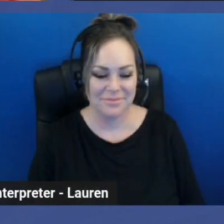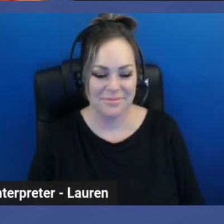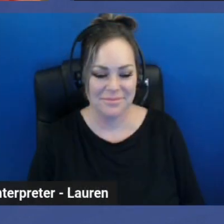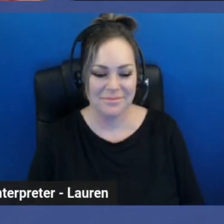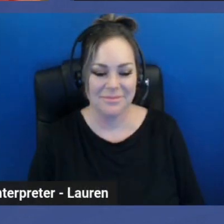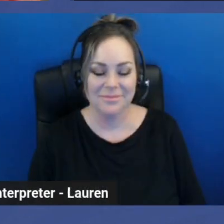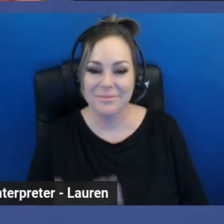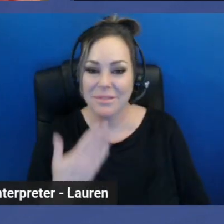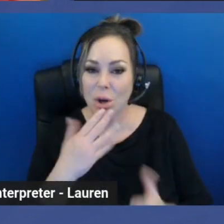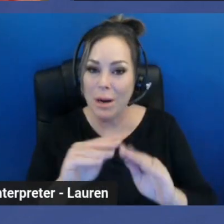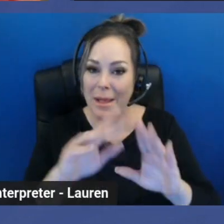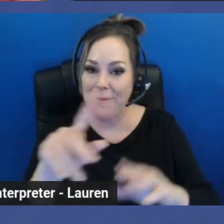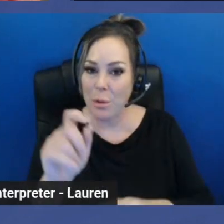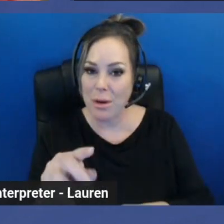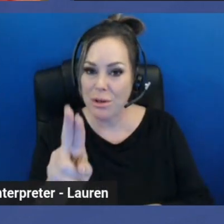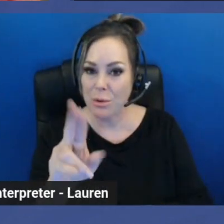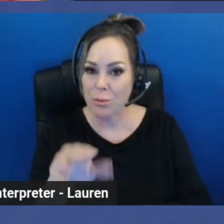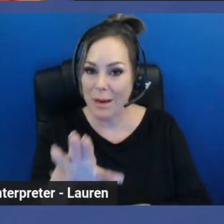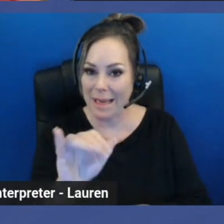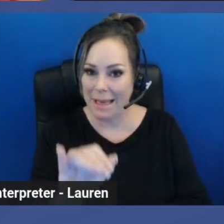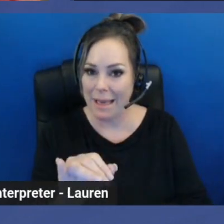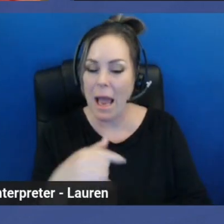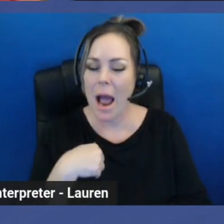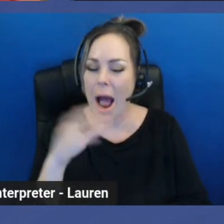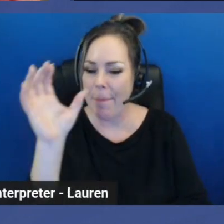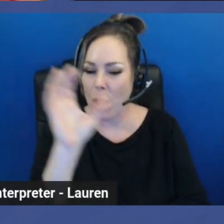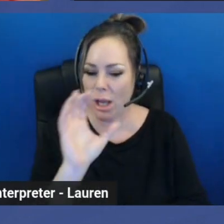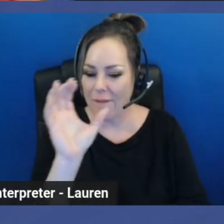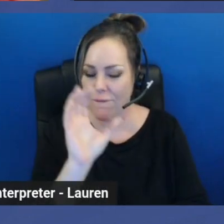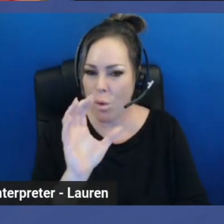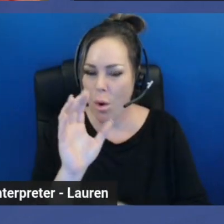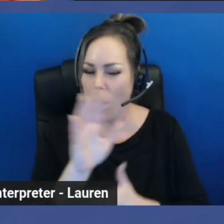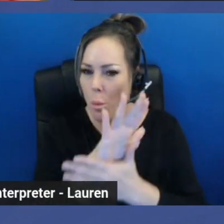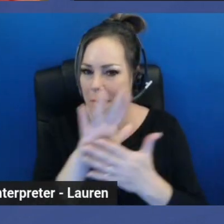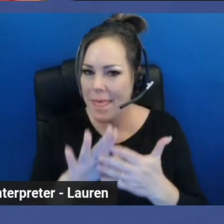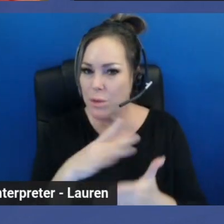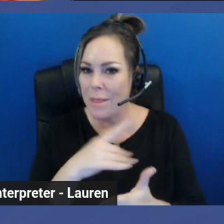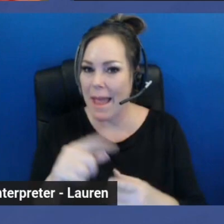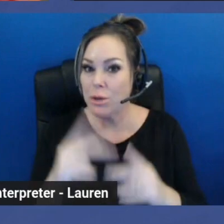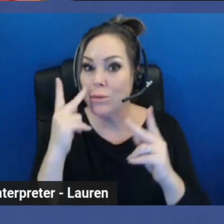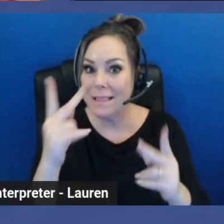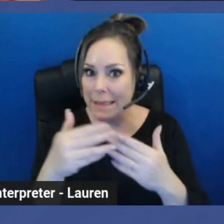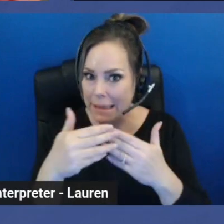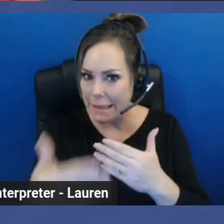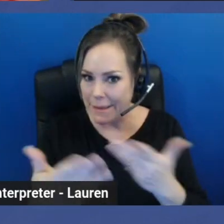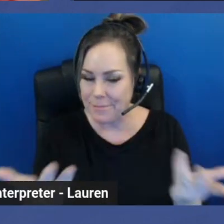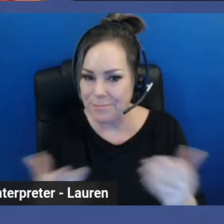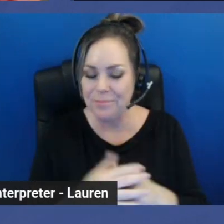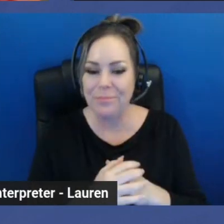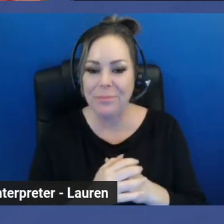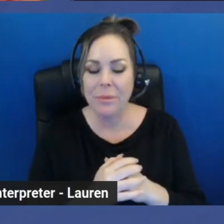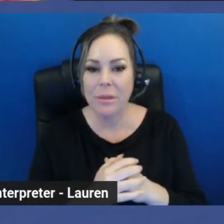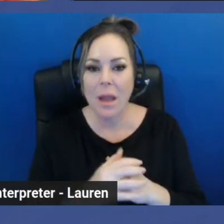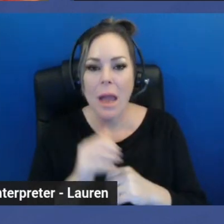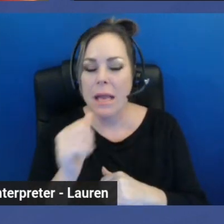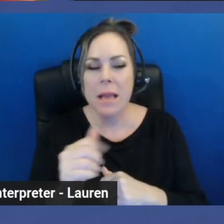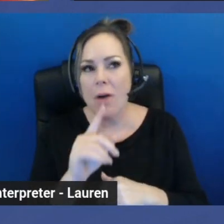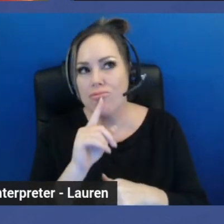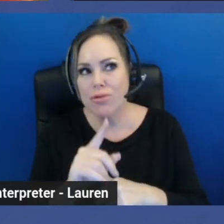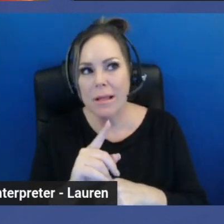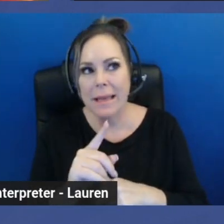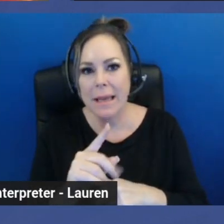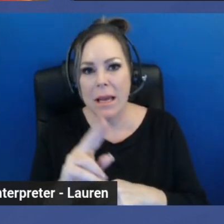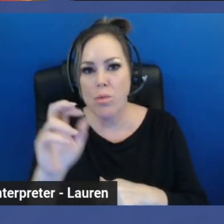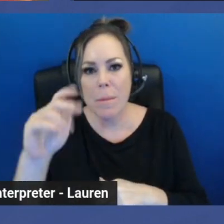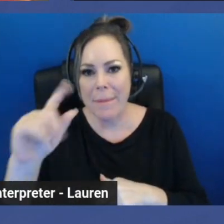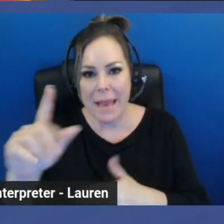Good clarifying question, Ricky. I am looking for things we would like to see. So not necessarily repeal